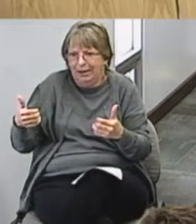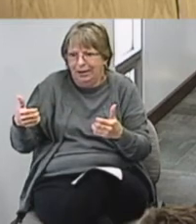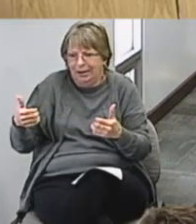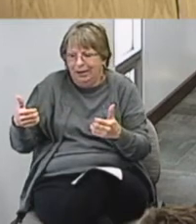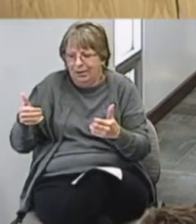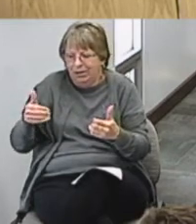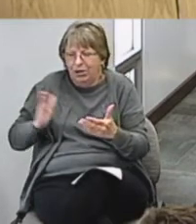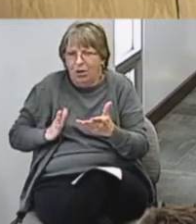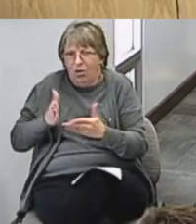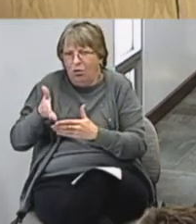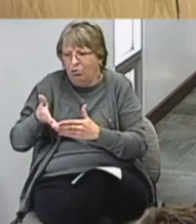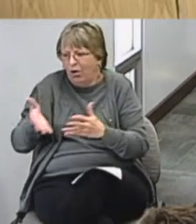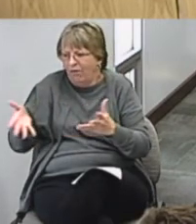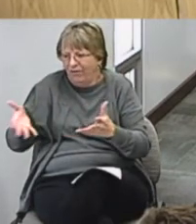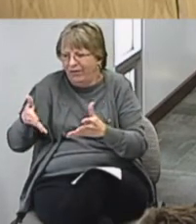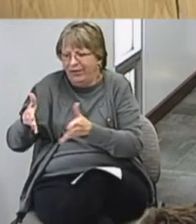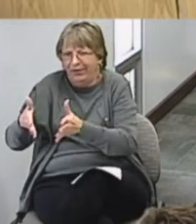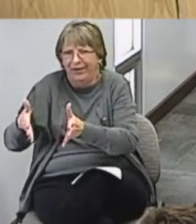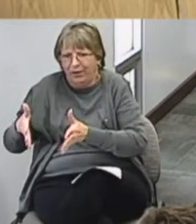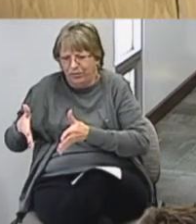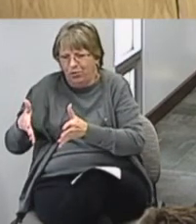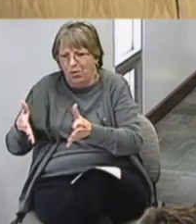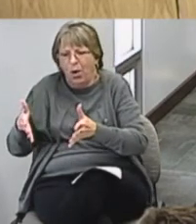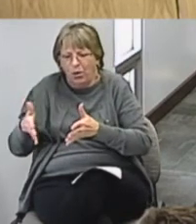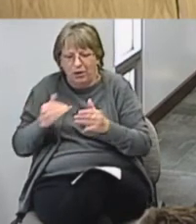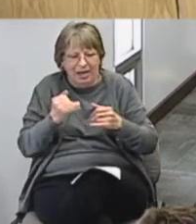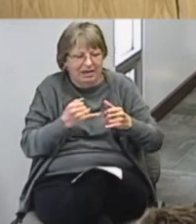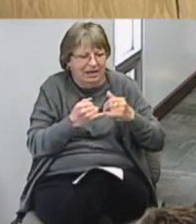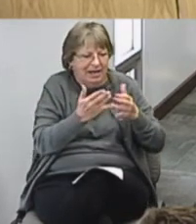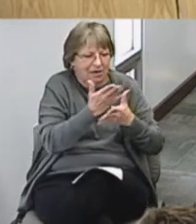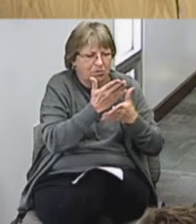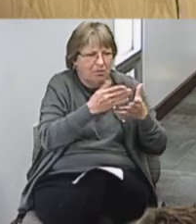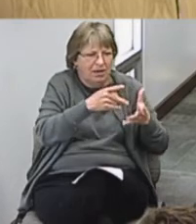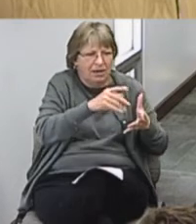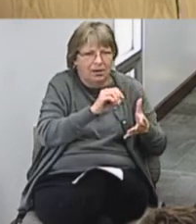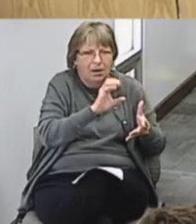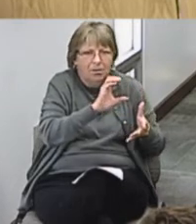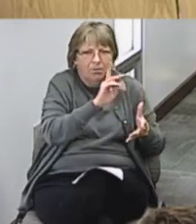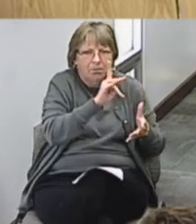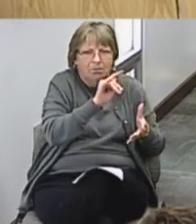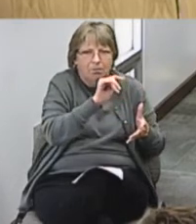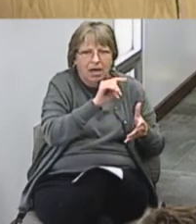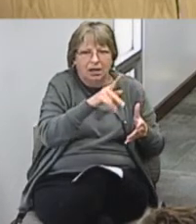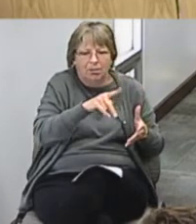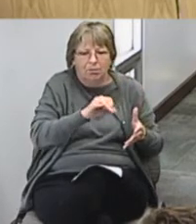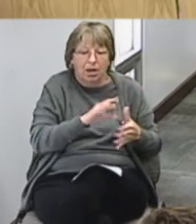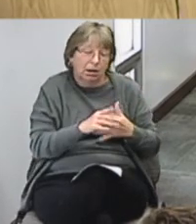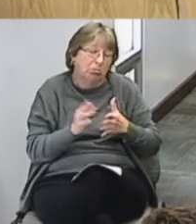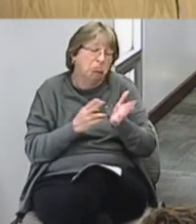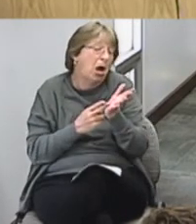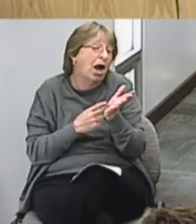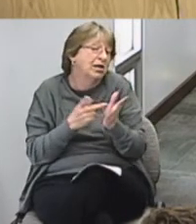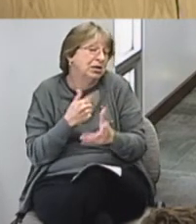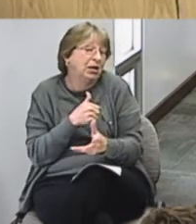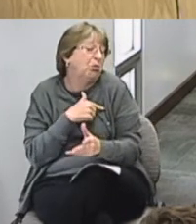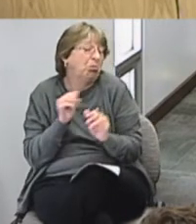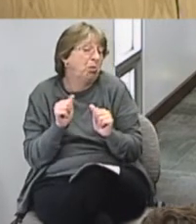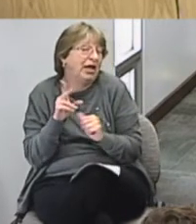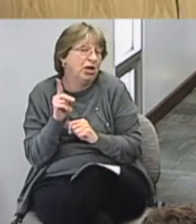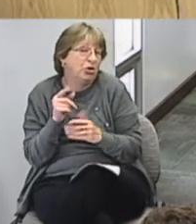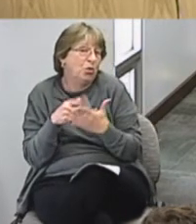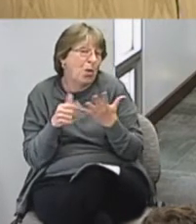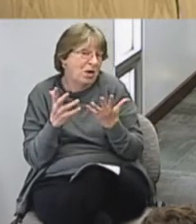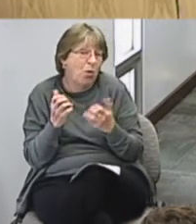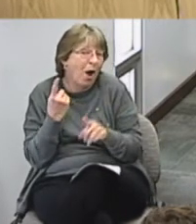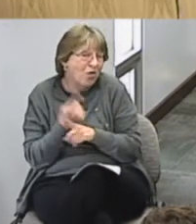then the last piece being the pocket park. Yeah. That yet has. I mean, honestly, we can kind of do what we want, Dave. Right. This is Yeah. true. This